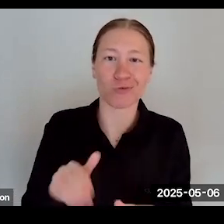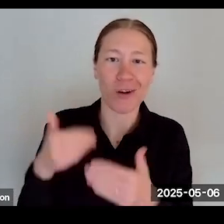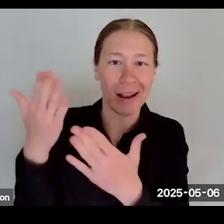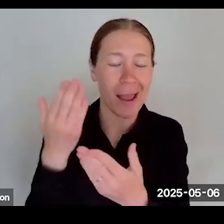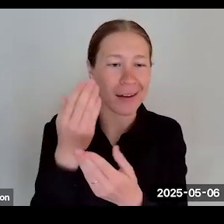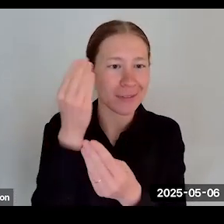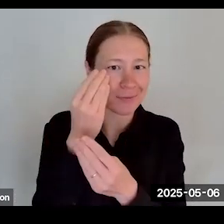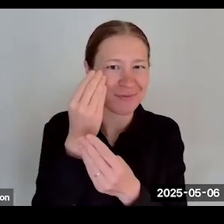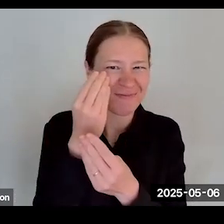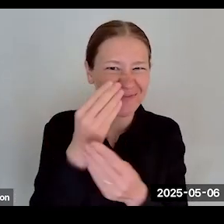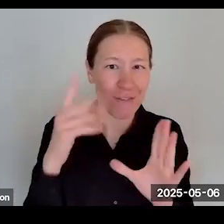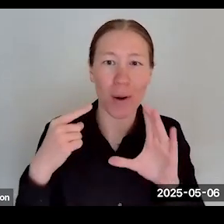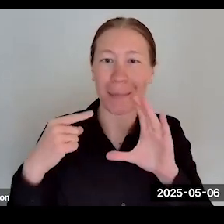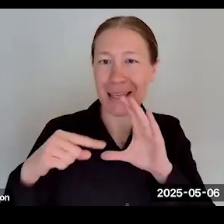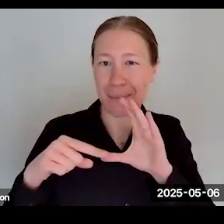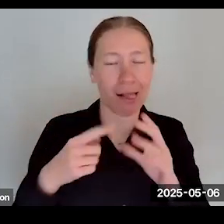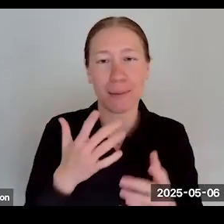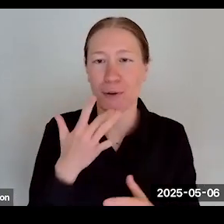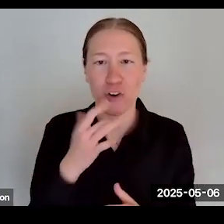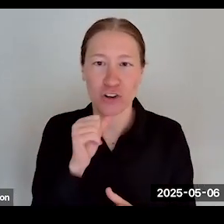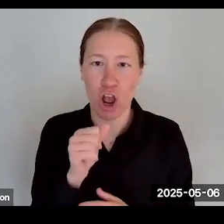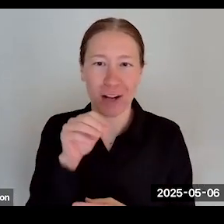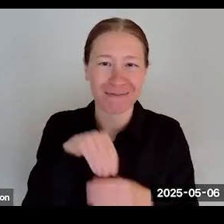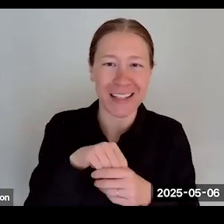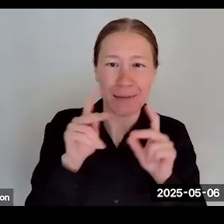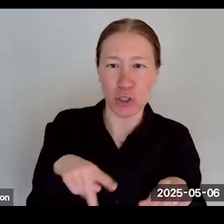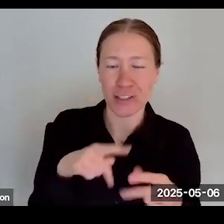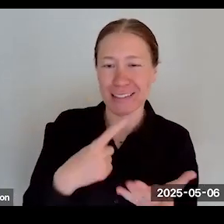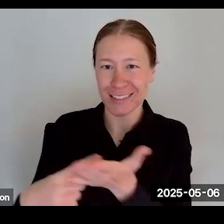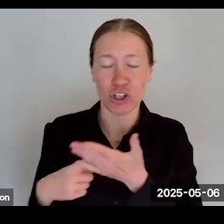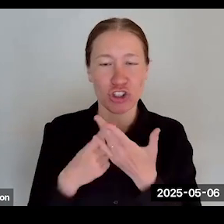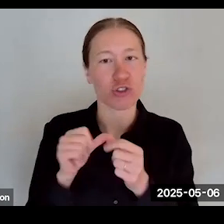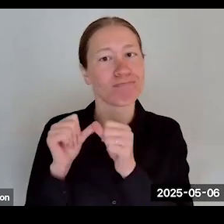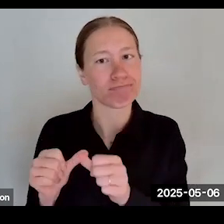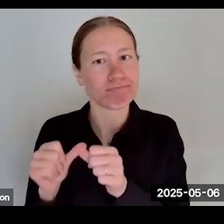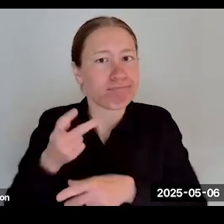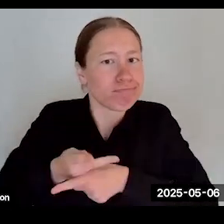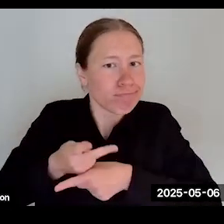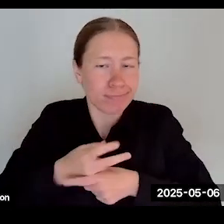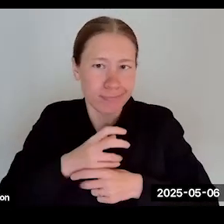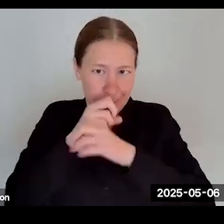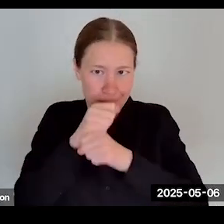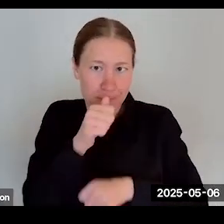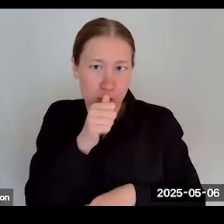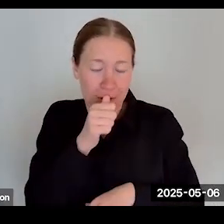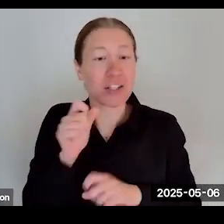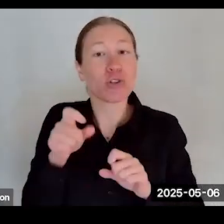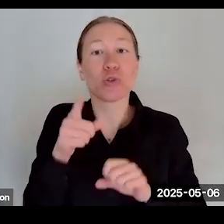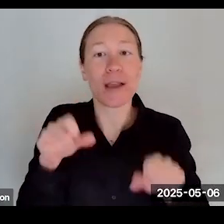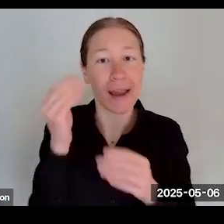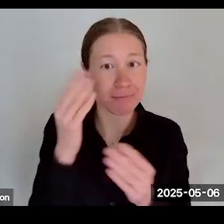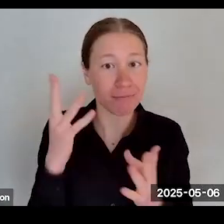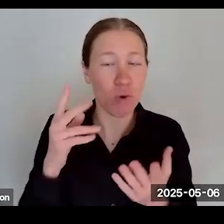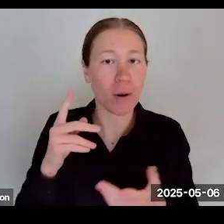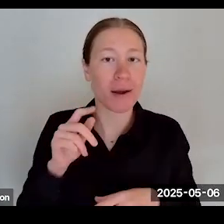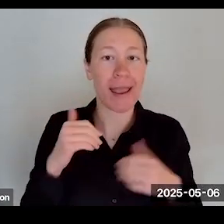in open discussion during meetings in order to maintain privacy. So you can share that an animal is in the workplace for a specific purpose and